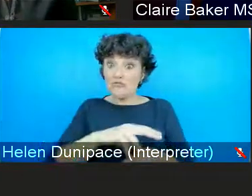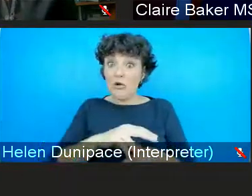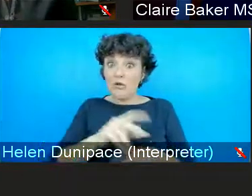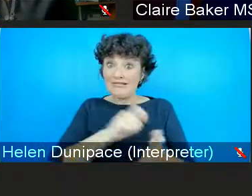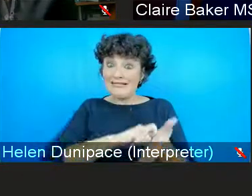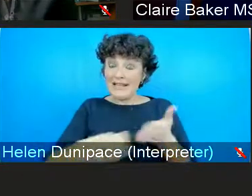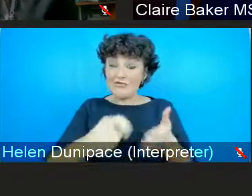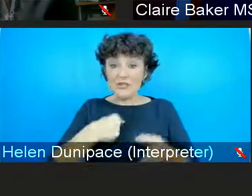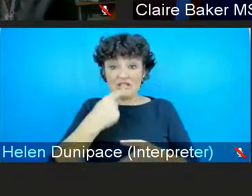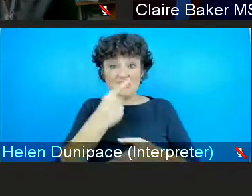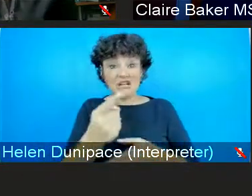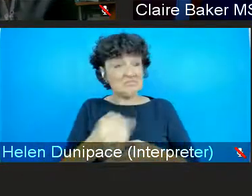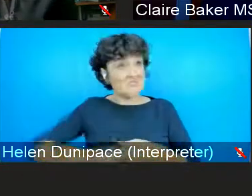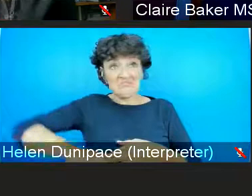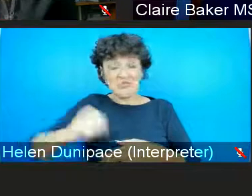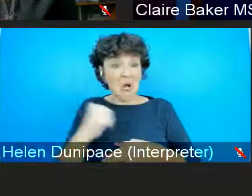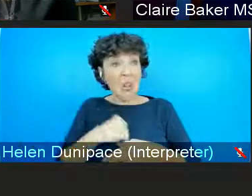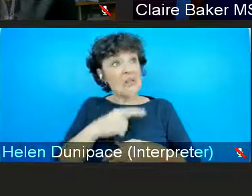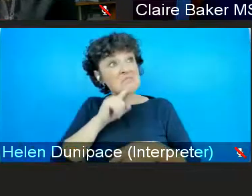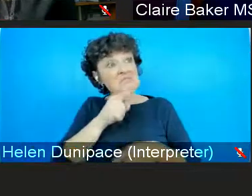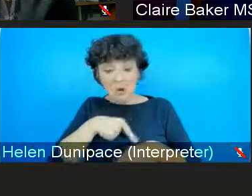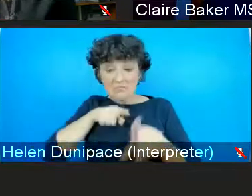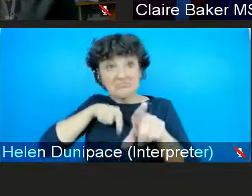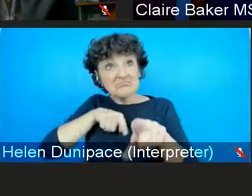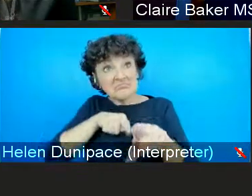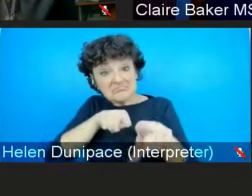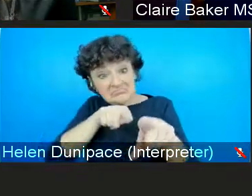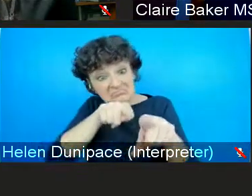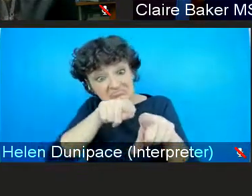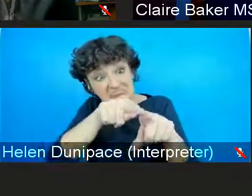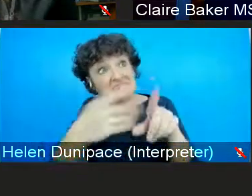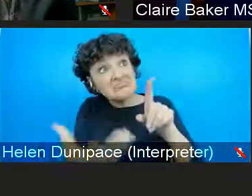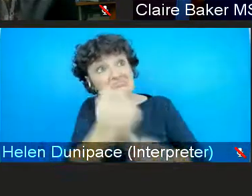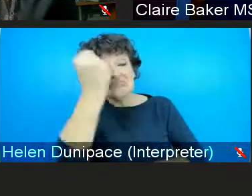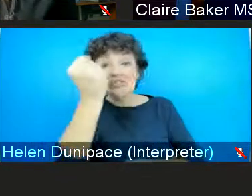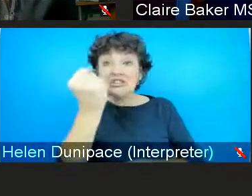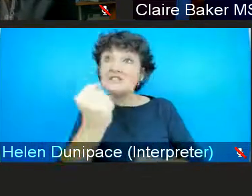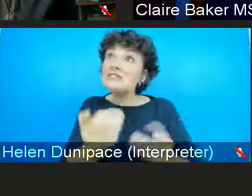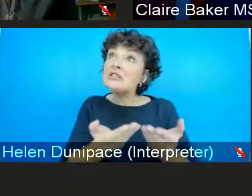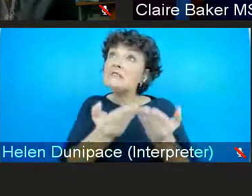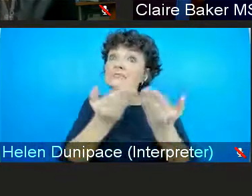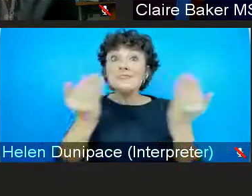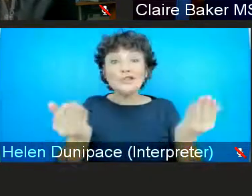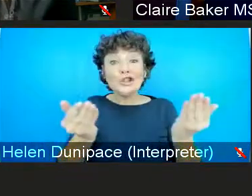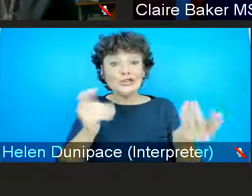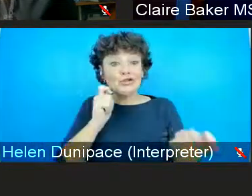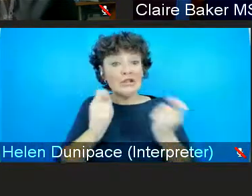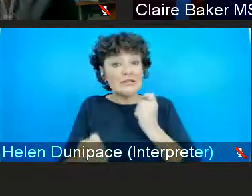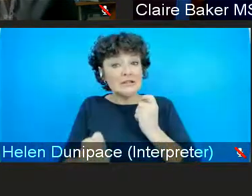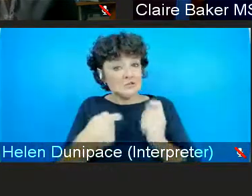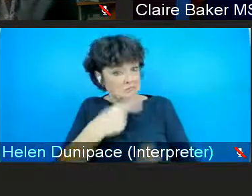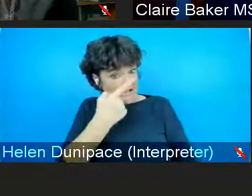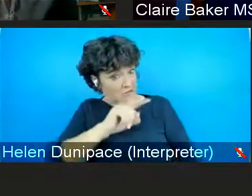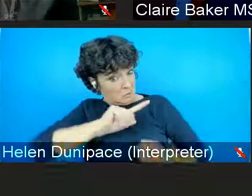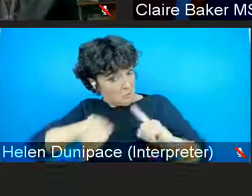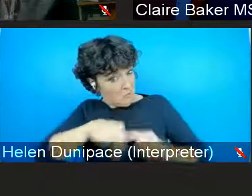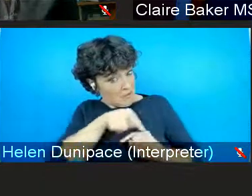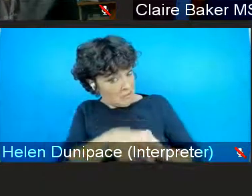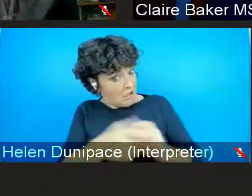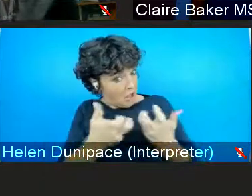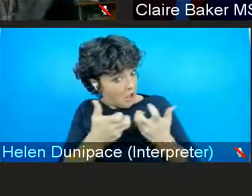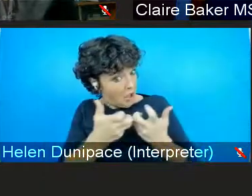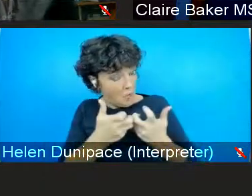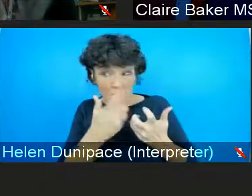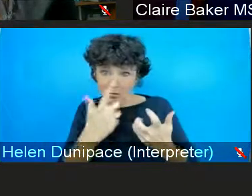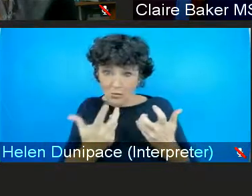it stands, Scotland's not on track to achieve a just transition. I know you're chair of the commission, so do you want to talk a bit about how we do get